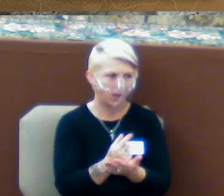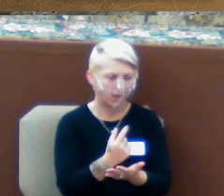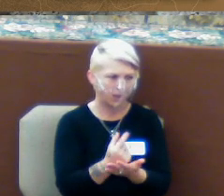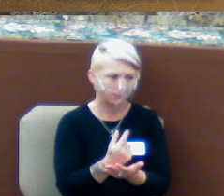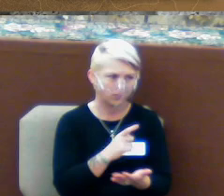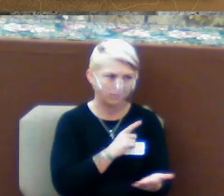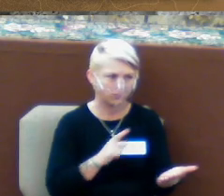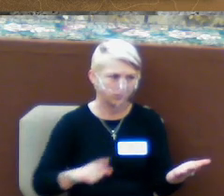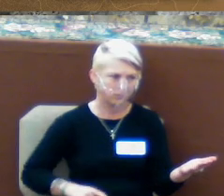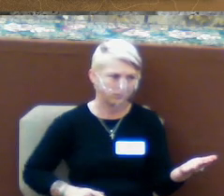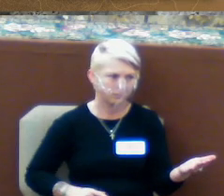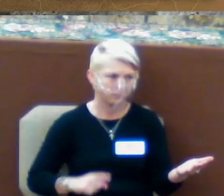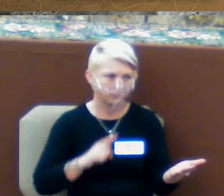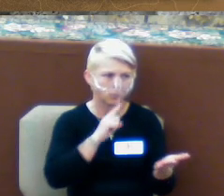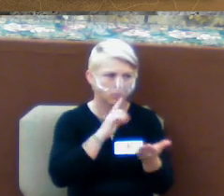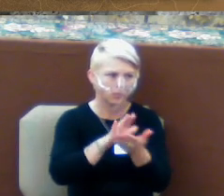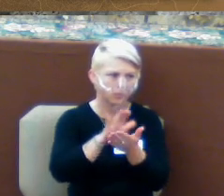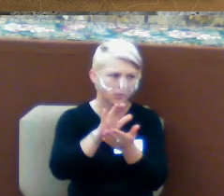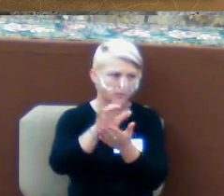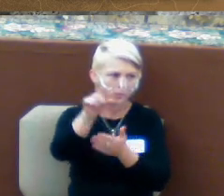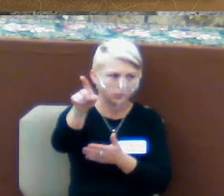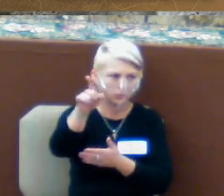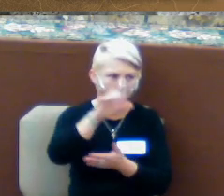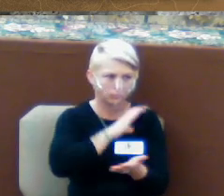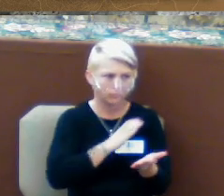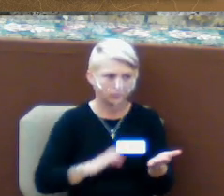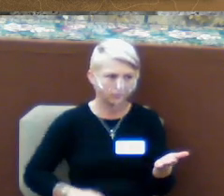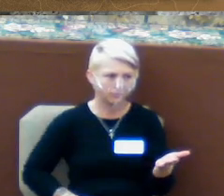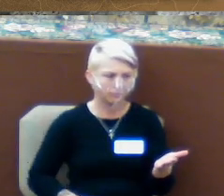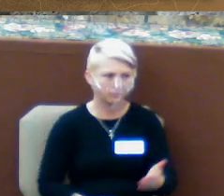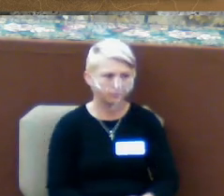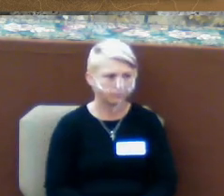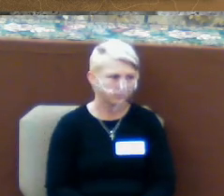of the Lord. Praise to you, O Christ.